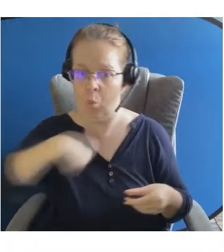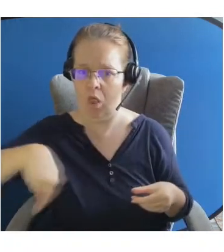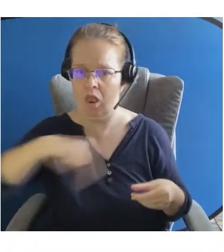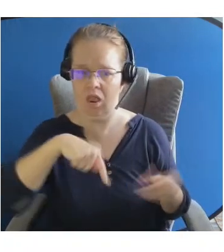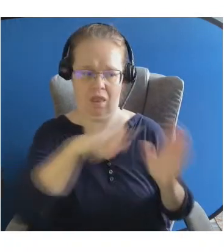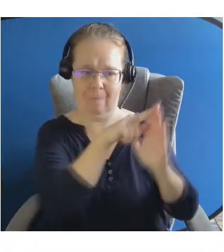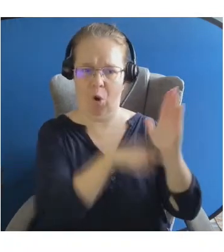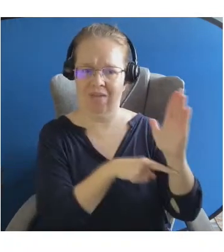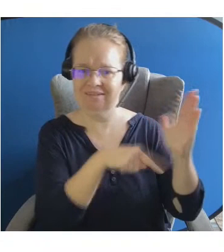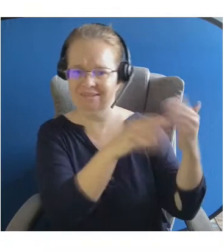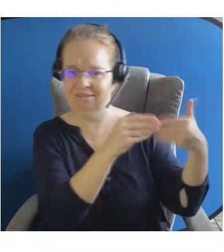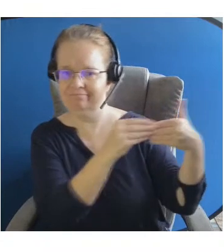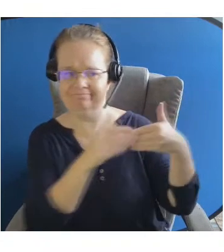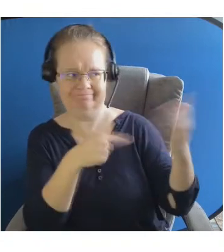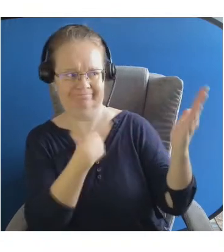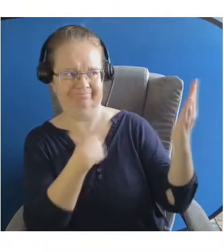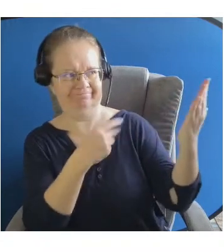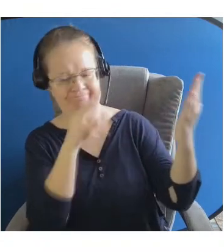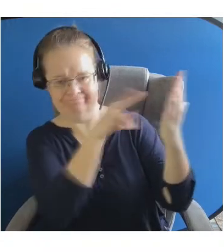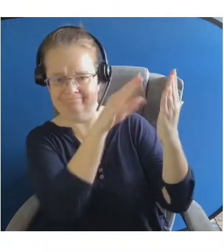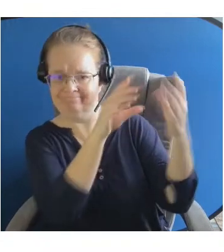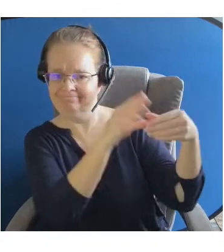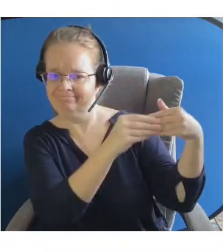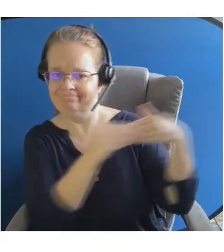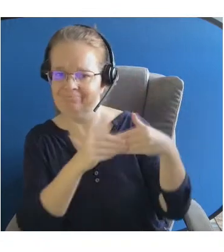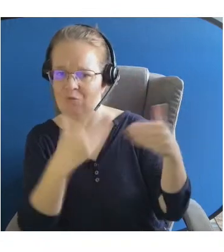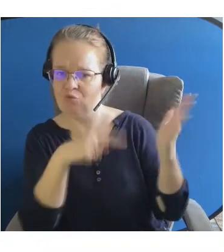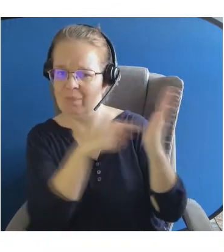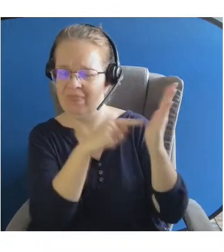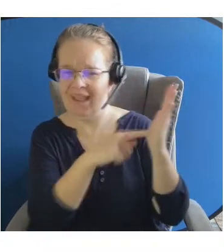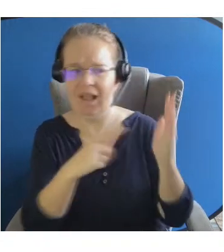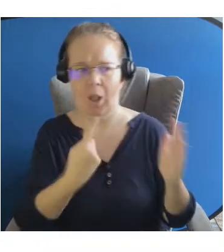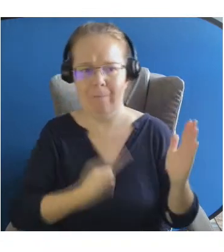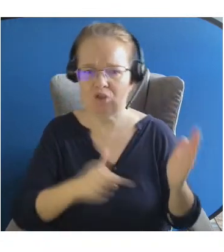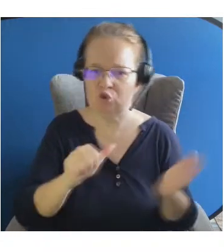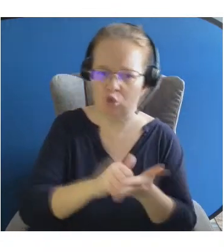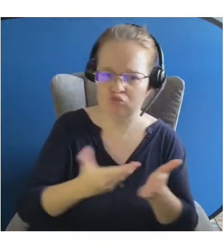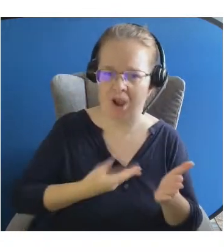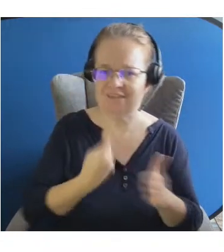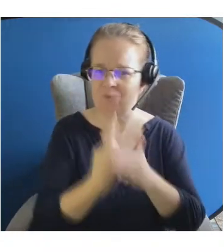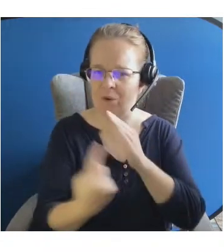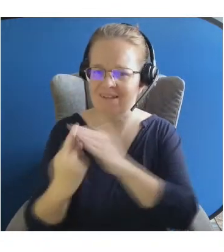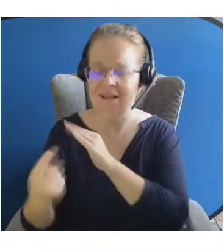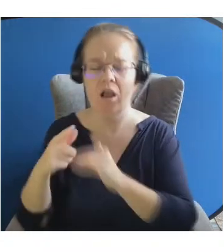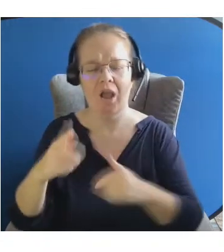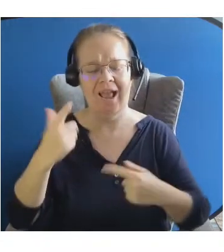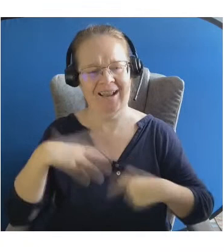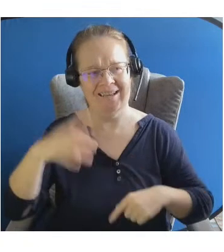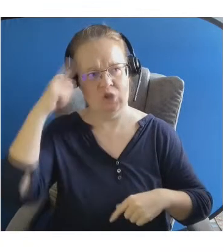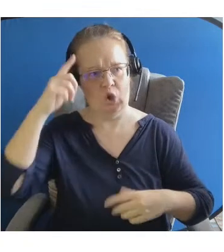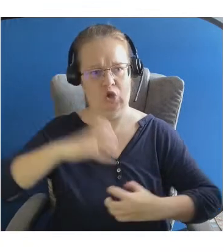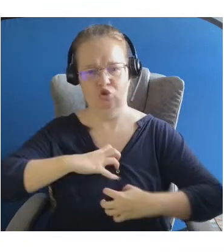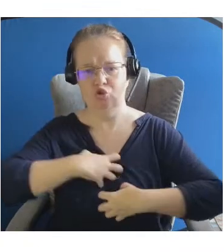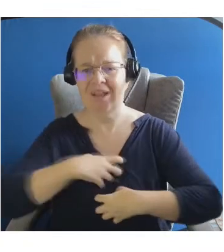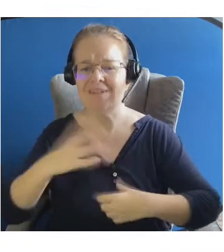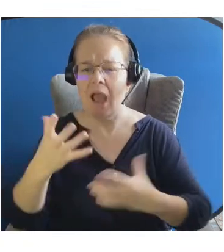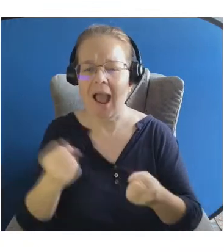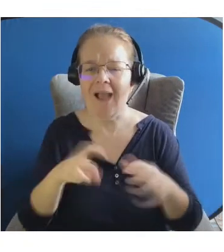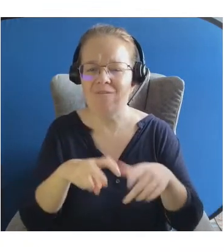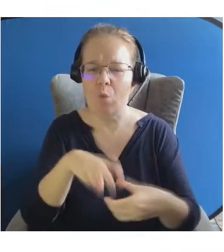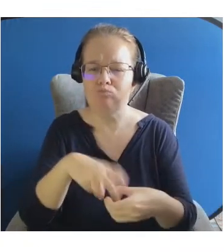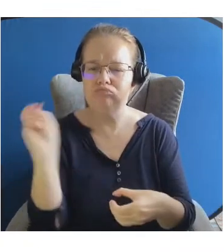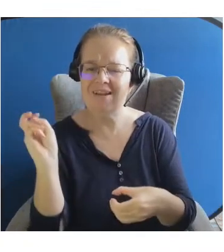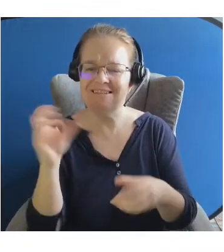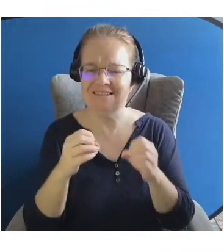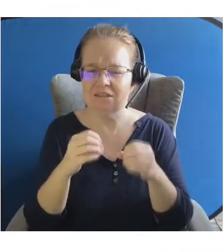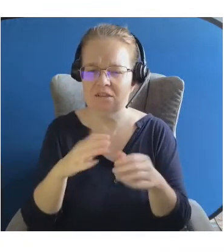it's in sort of personal rights for individuals. And I think that obviously the shift in terms of Brexit means that there is a gap between what the UK and what the